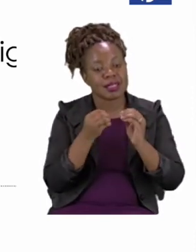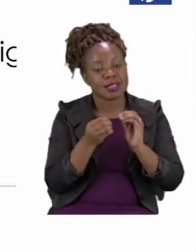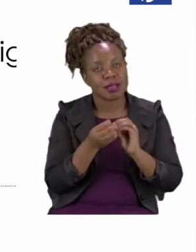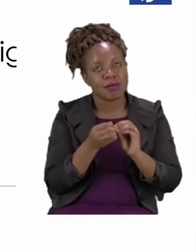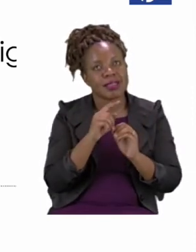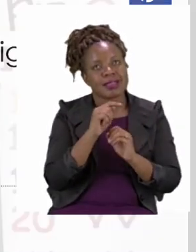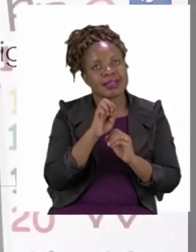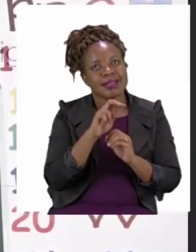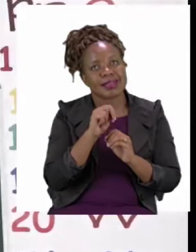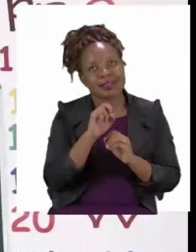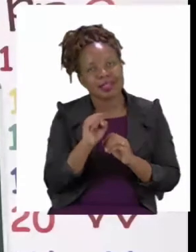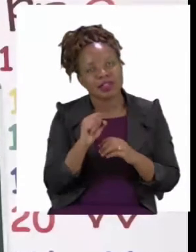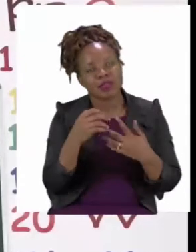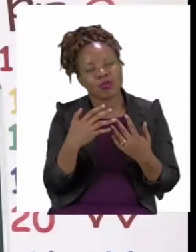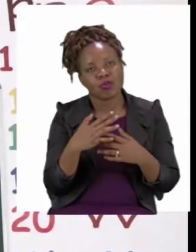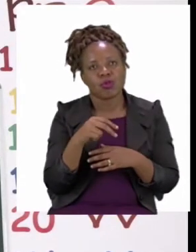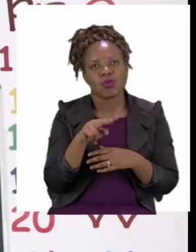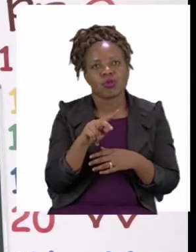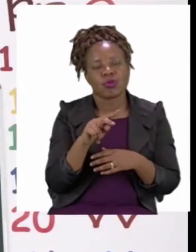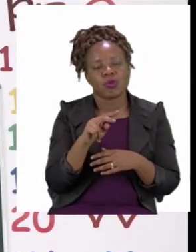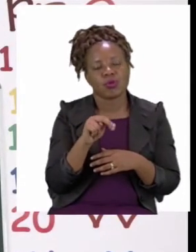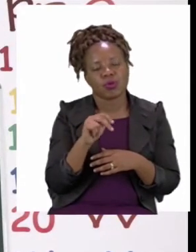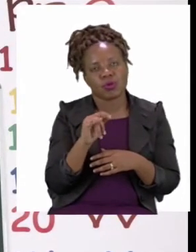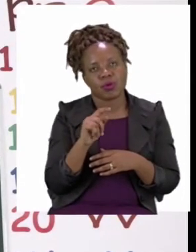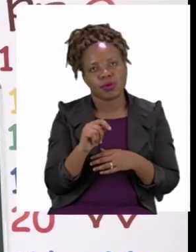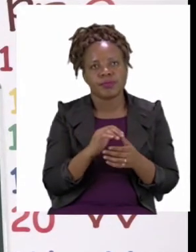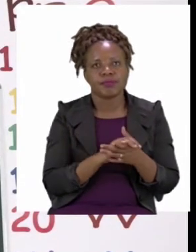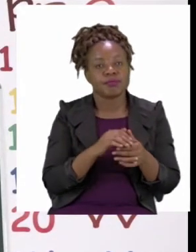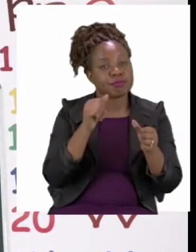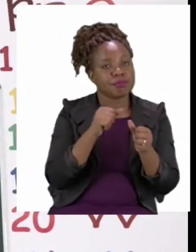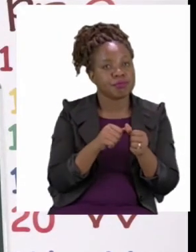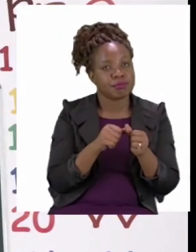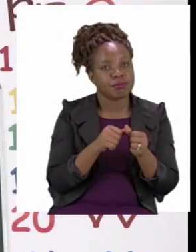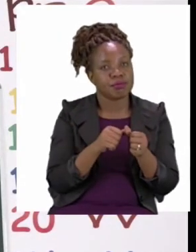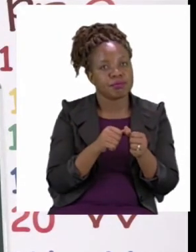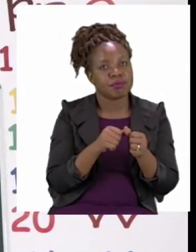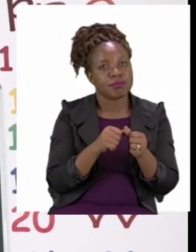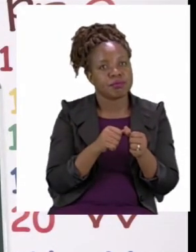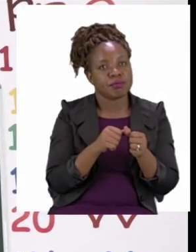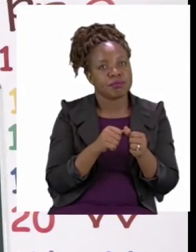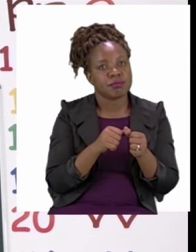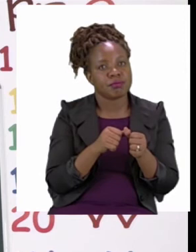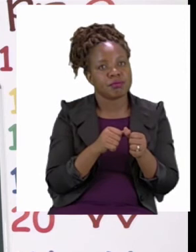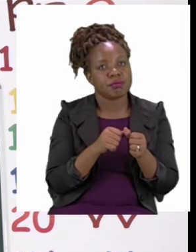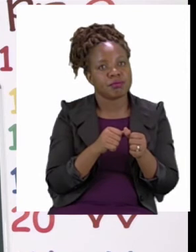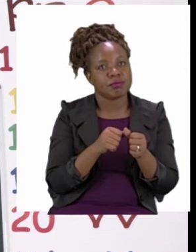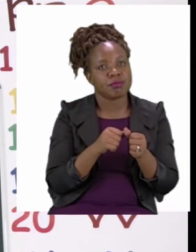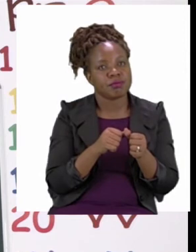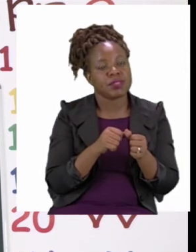board. Now remember, we said that our tens always comes in front